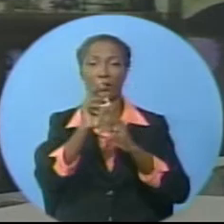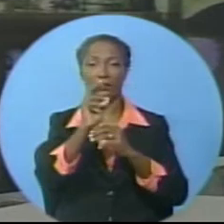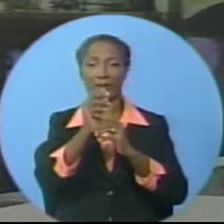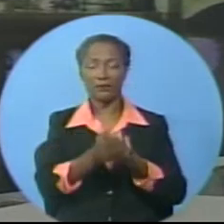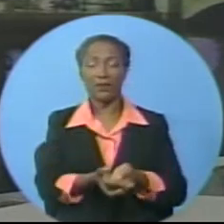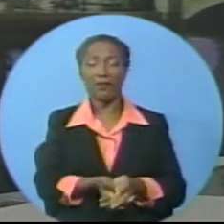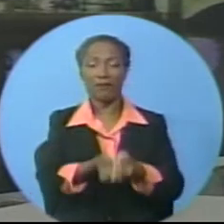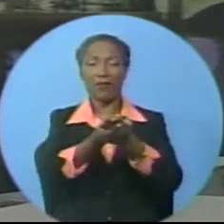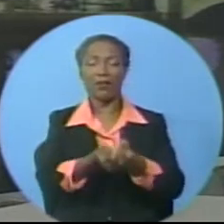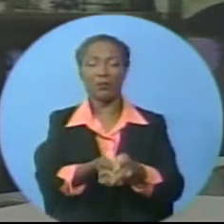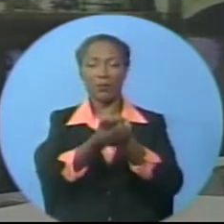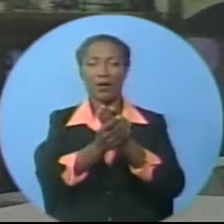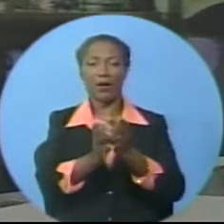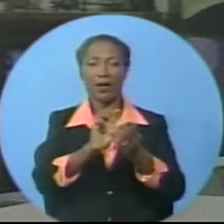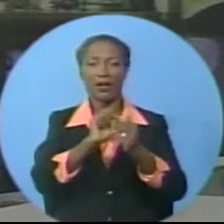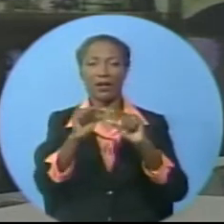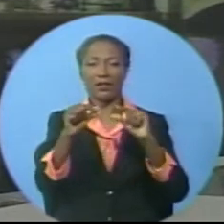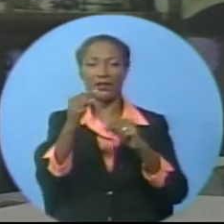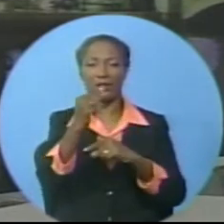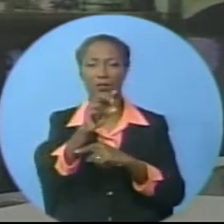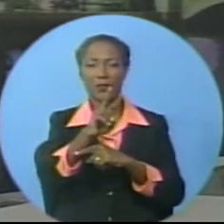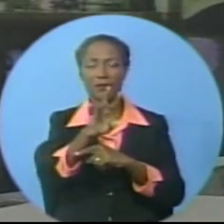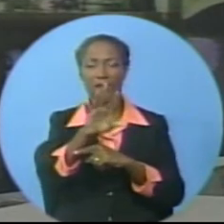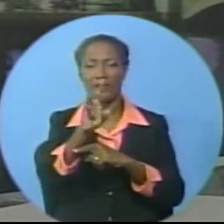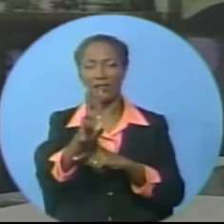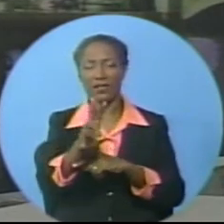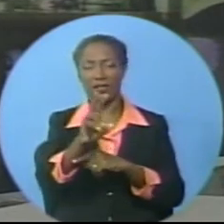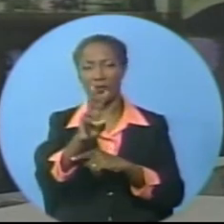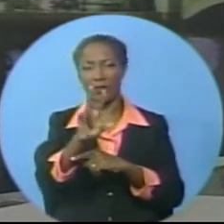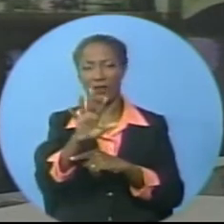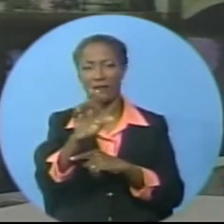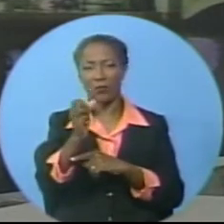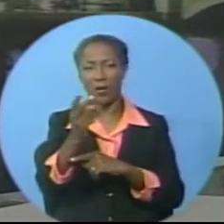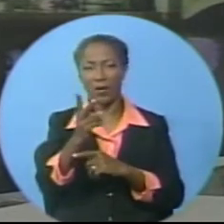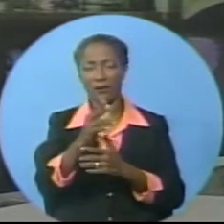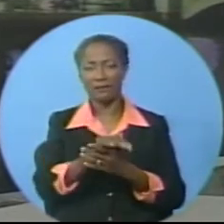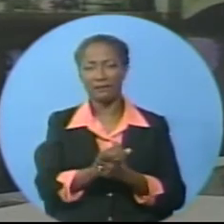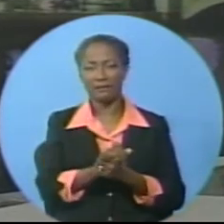girls 25-6, 25-12.